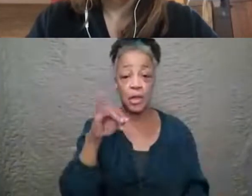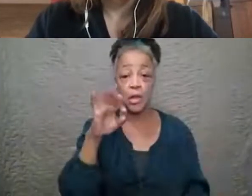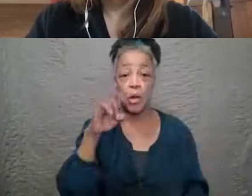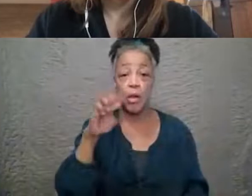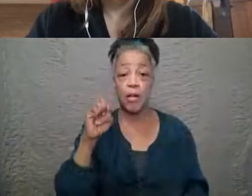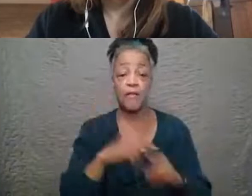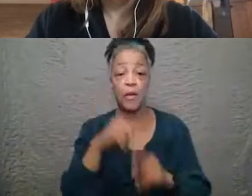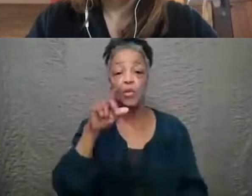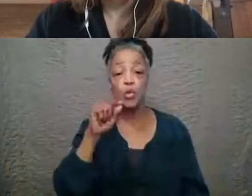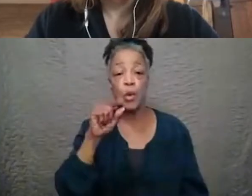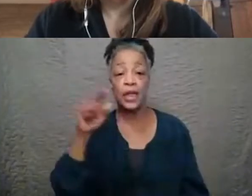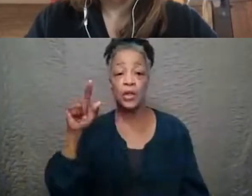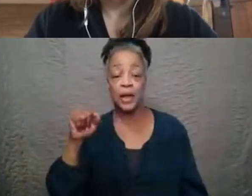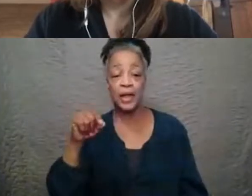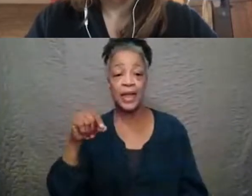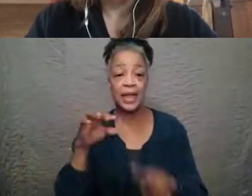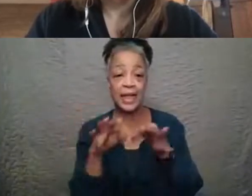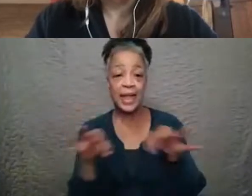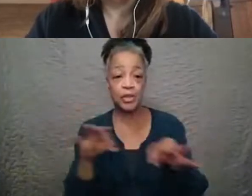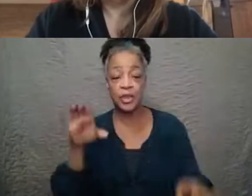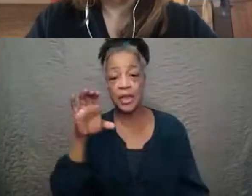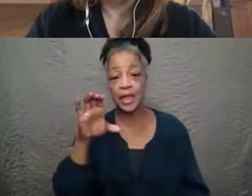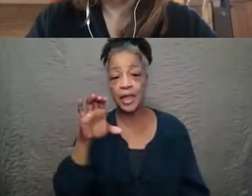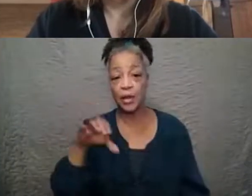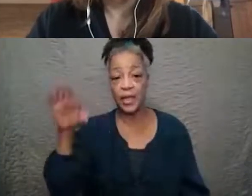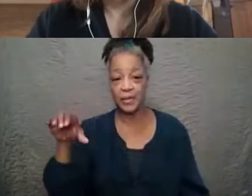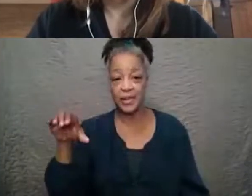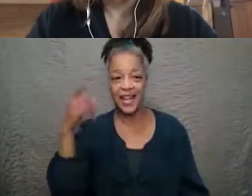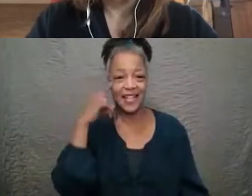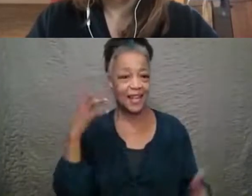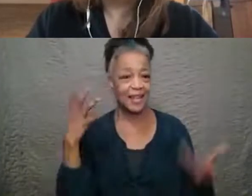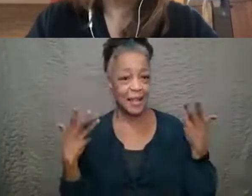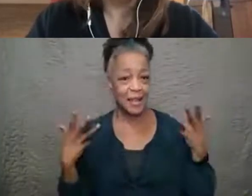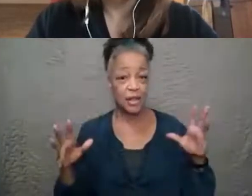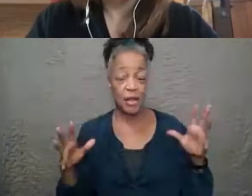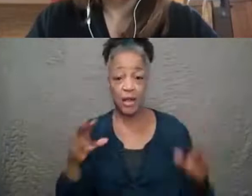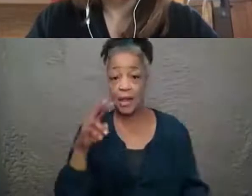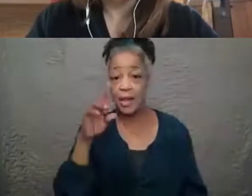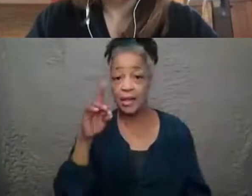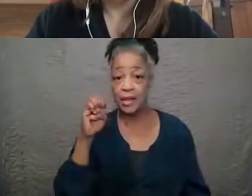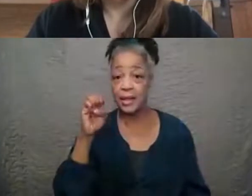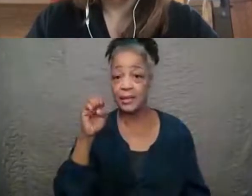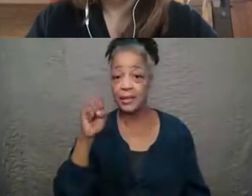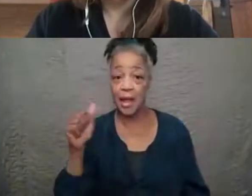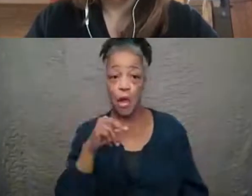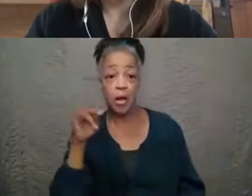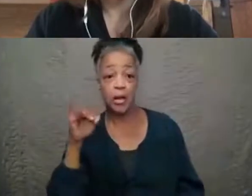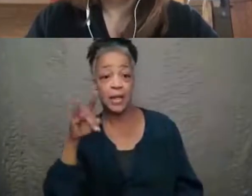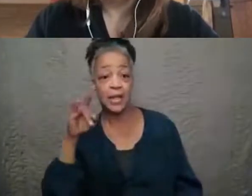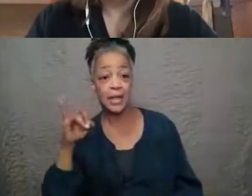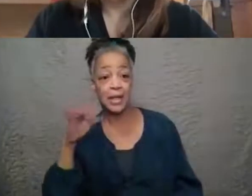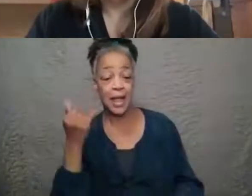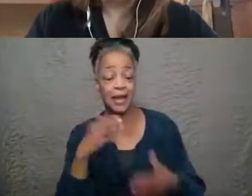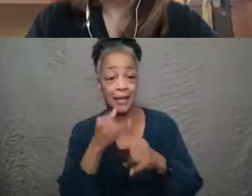Captioning. And I think that covers it. Dessa or Nikki, do you have any closing